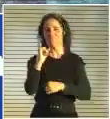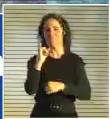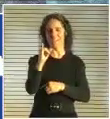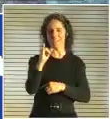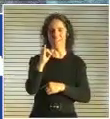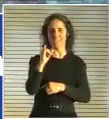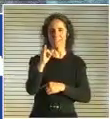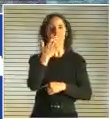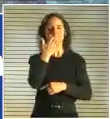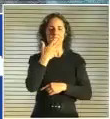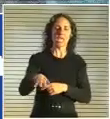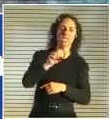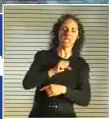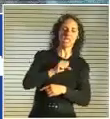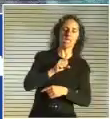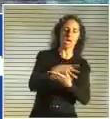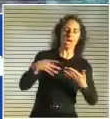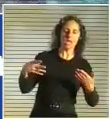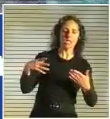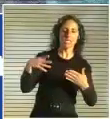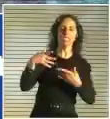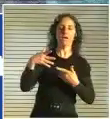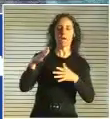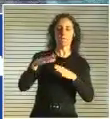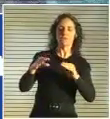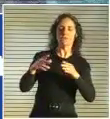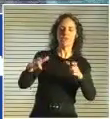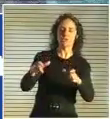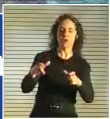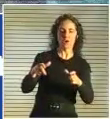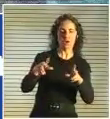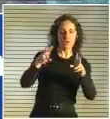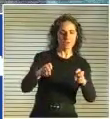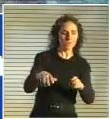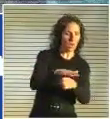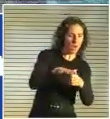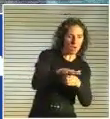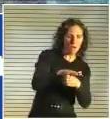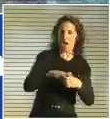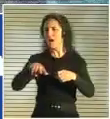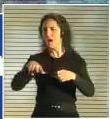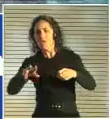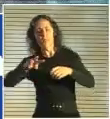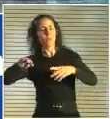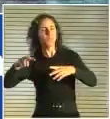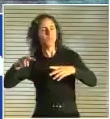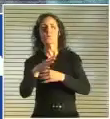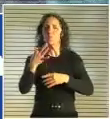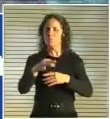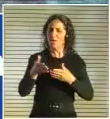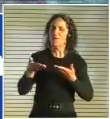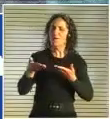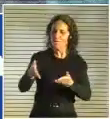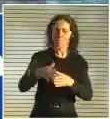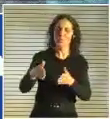national, global, or local level, you can really contribute to move it forward in the right direction. Commit to sustainability leadership. It could feel